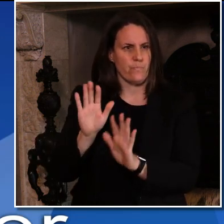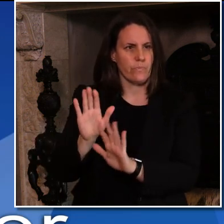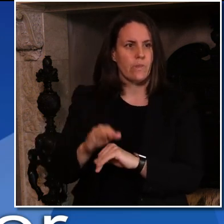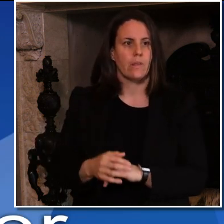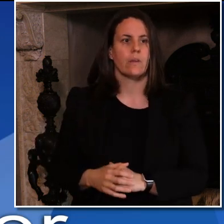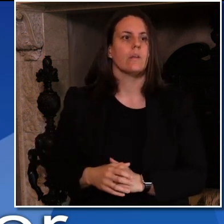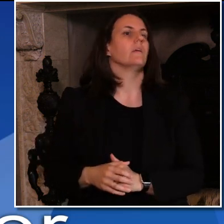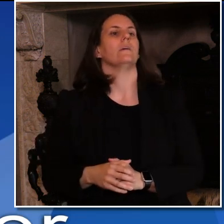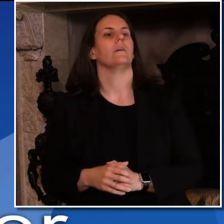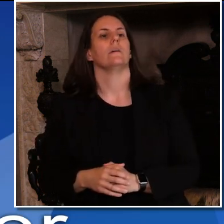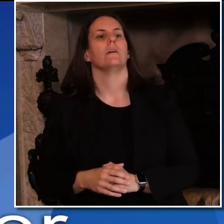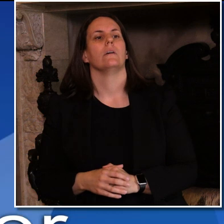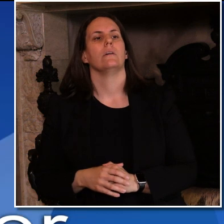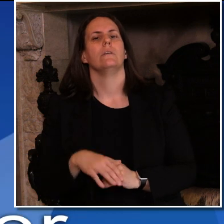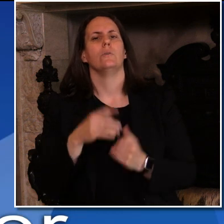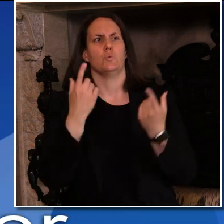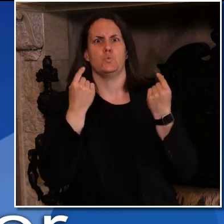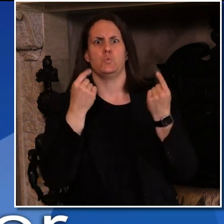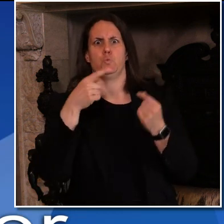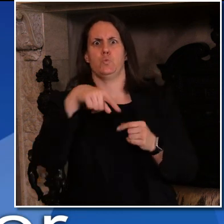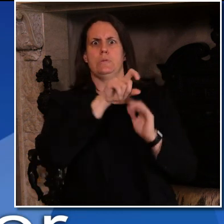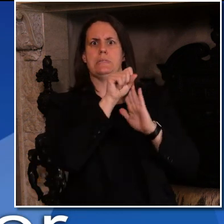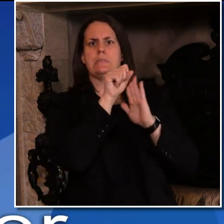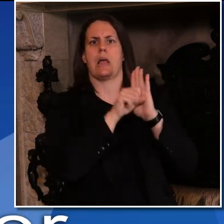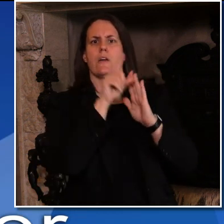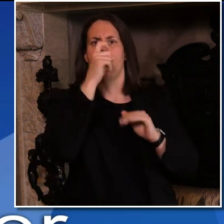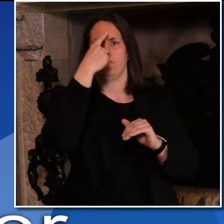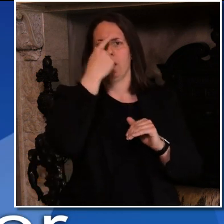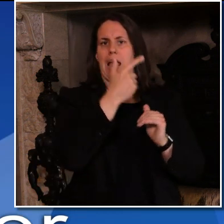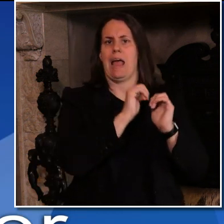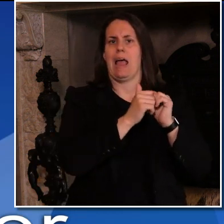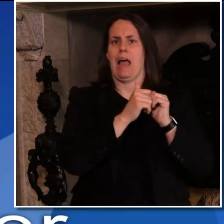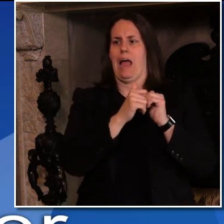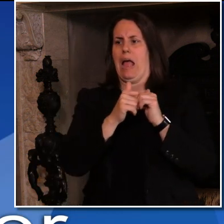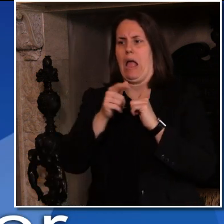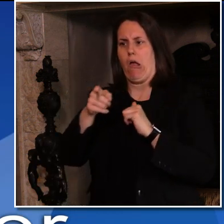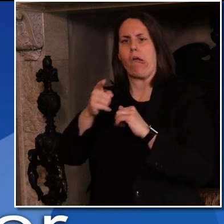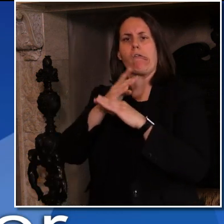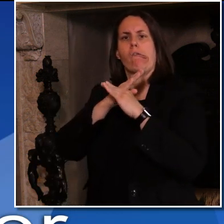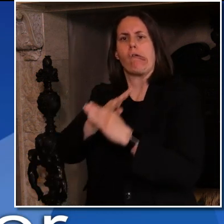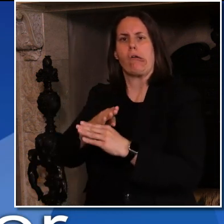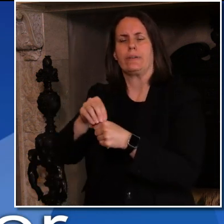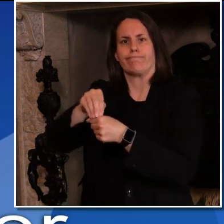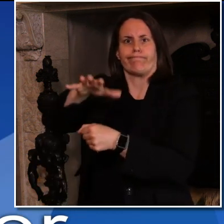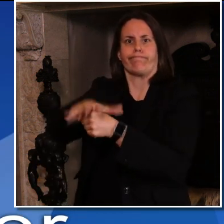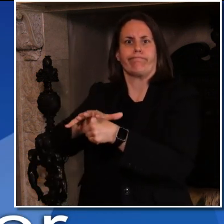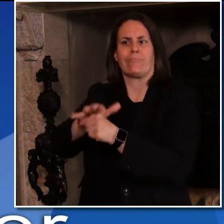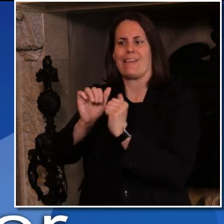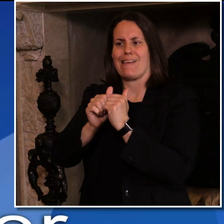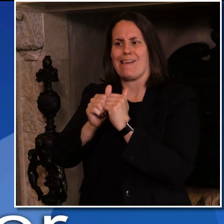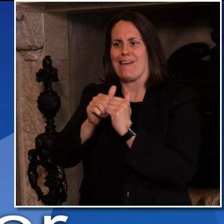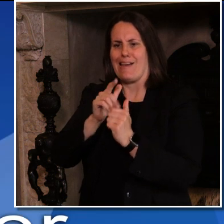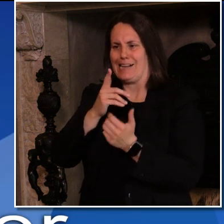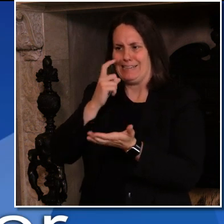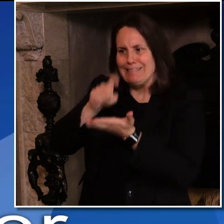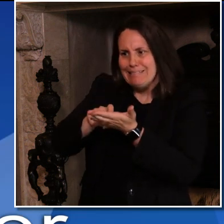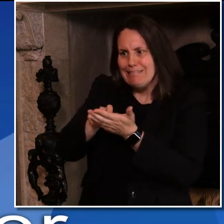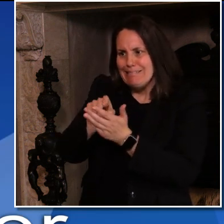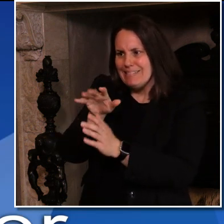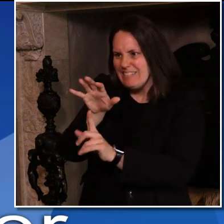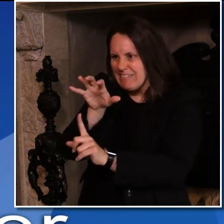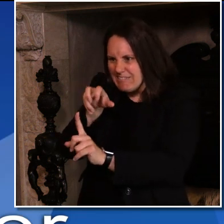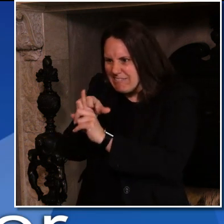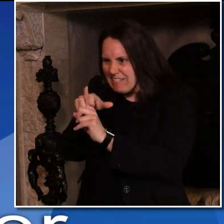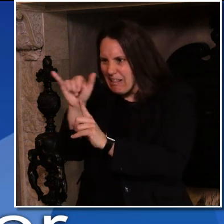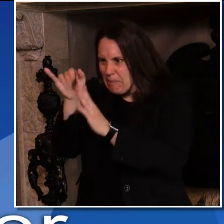these outbreaks early before they spread? And then kind of going off Victor's question, but how big of a concern is the state food